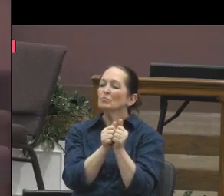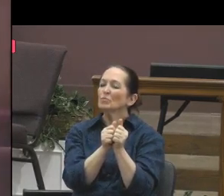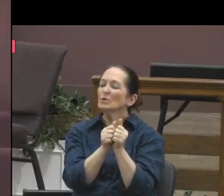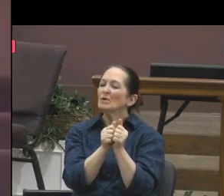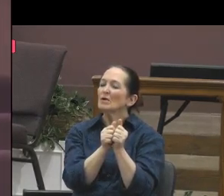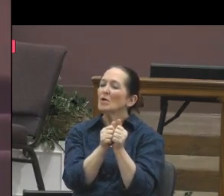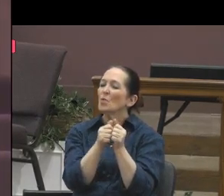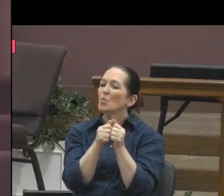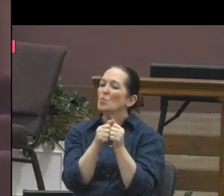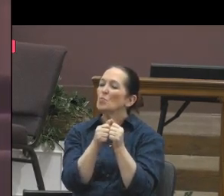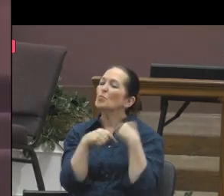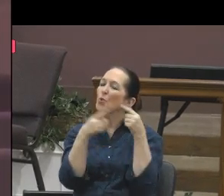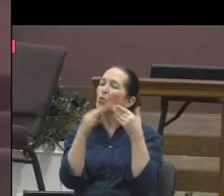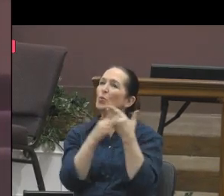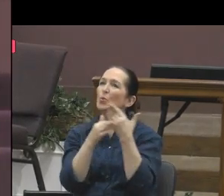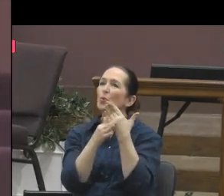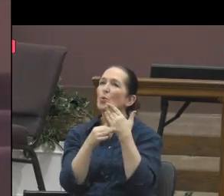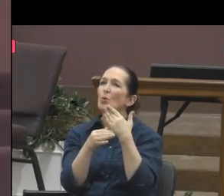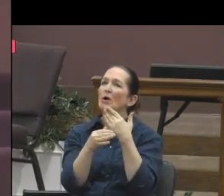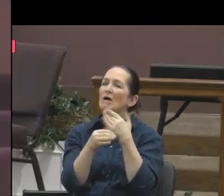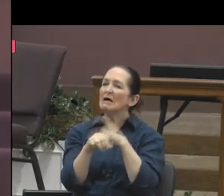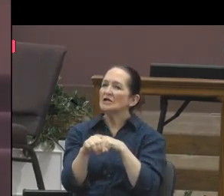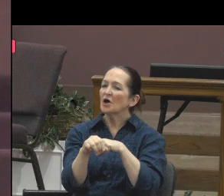though we knew it may be wrong,